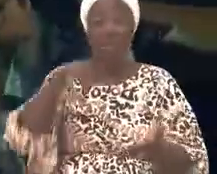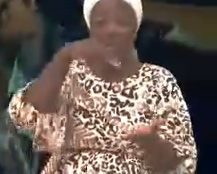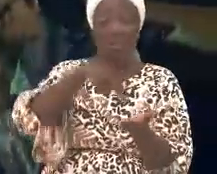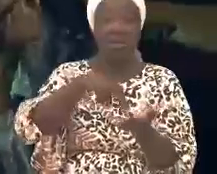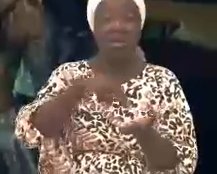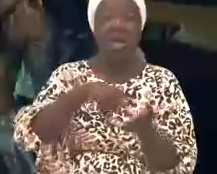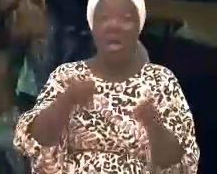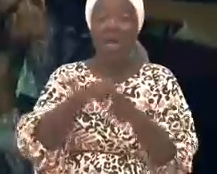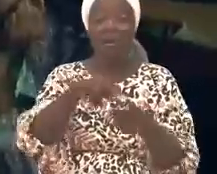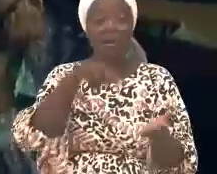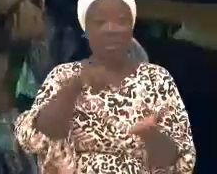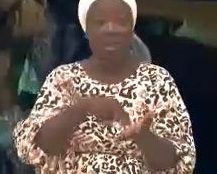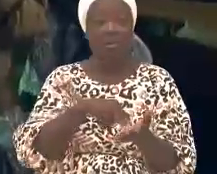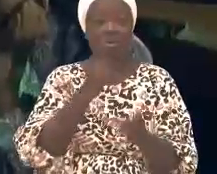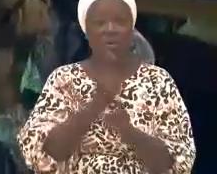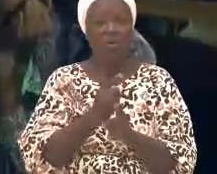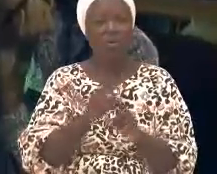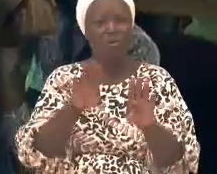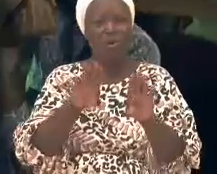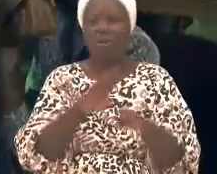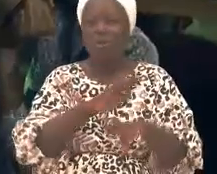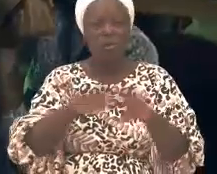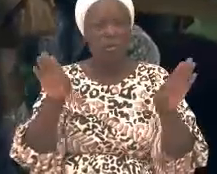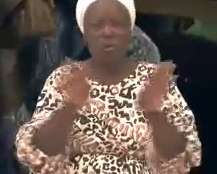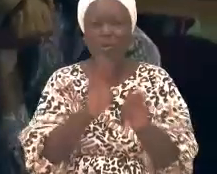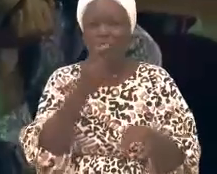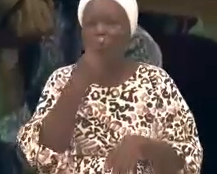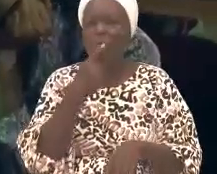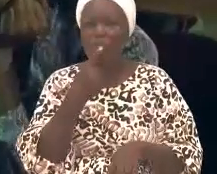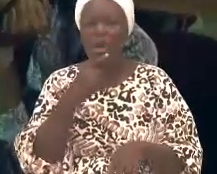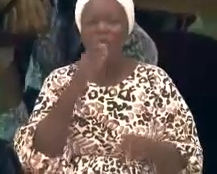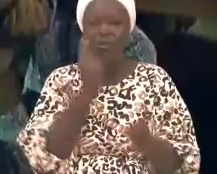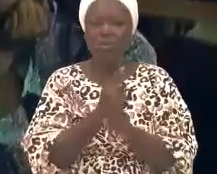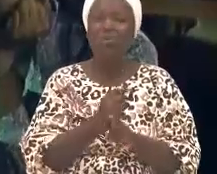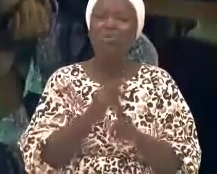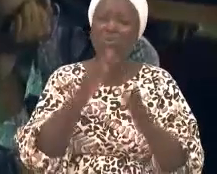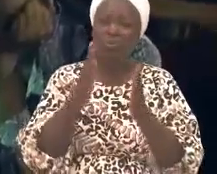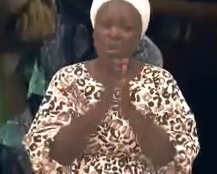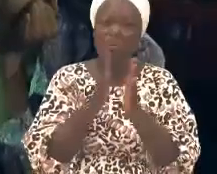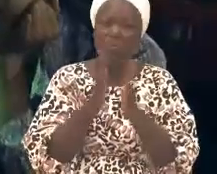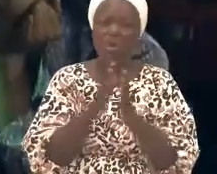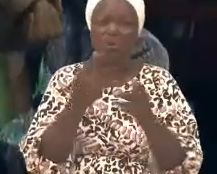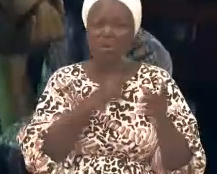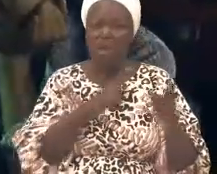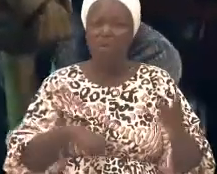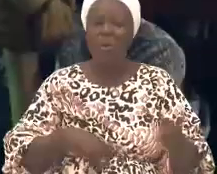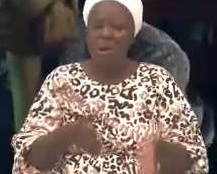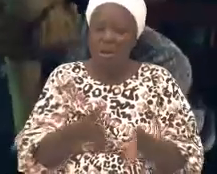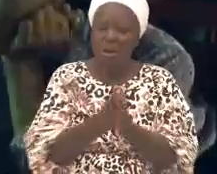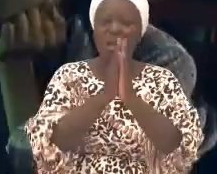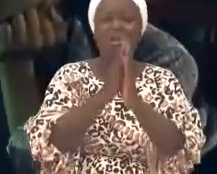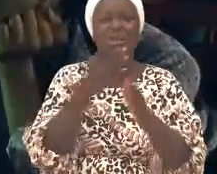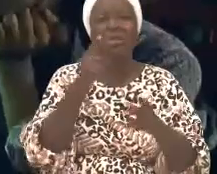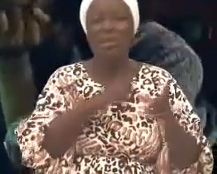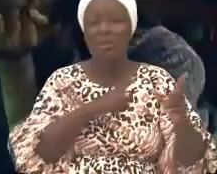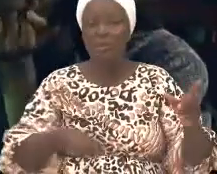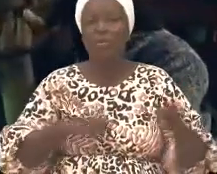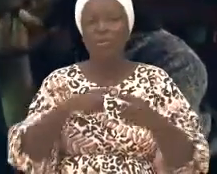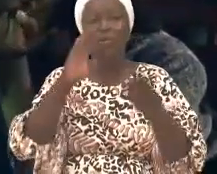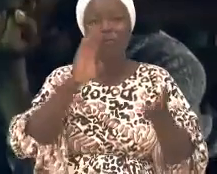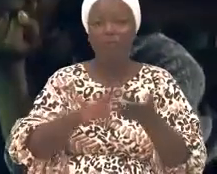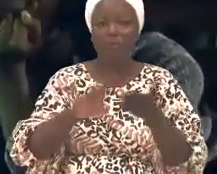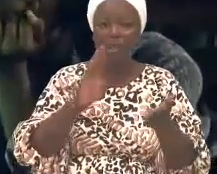up, you open, you close your mouth, they will yet inquire of me, inquire of him. Ask the